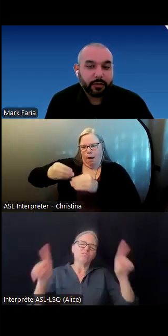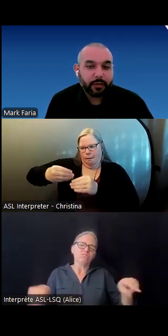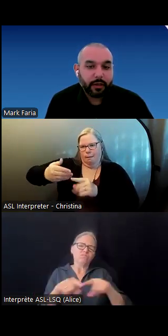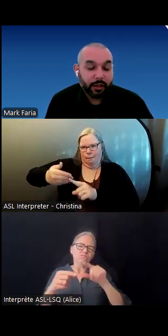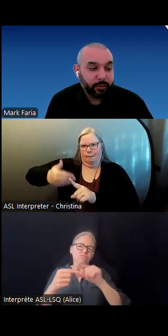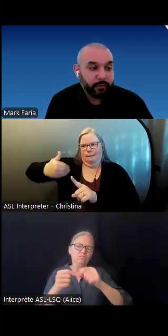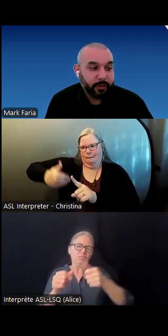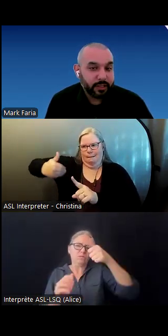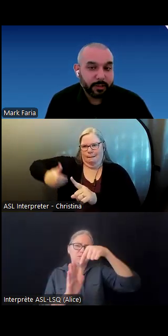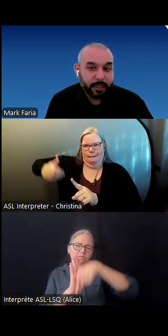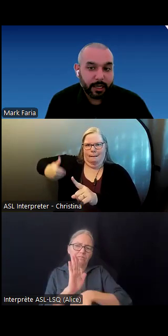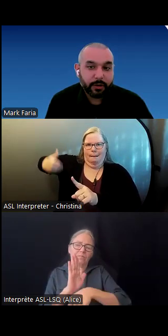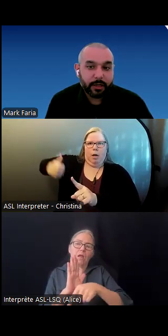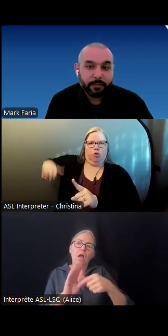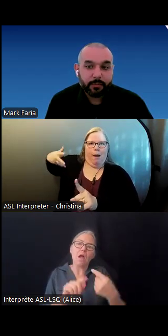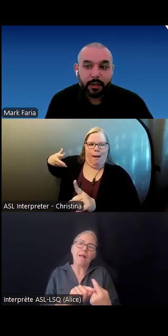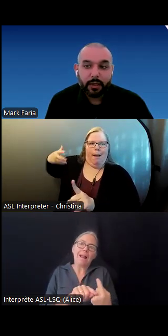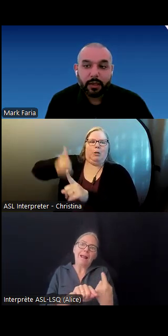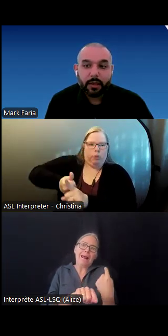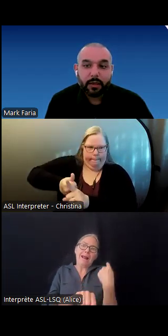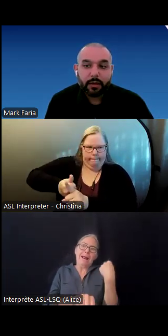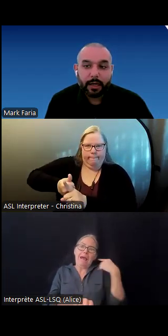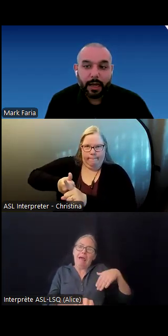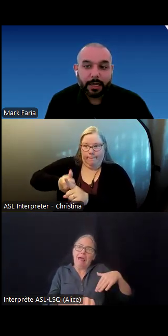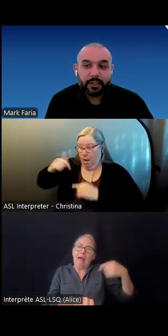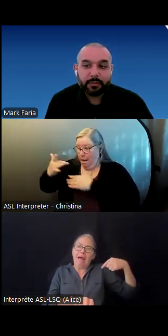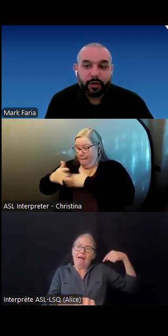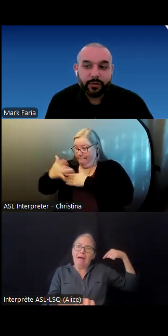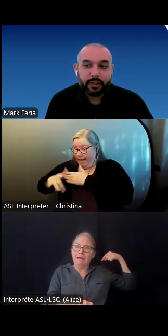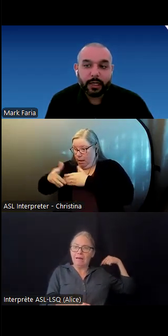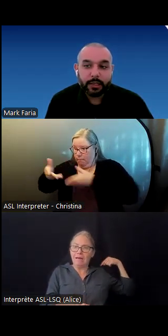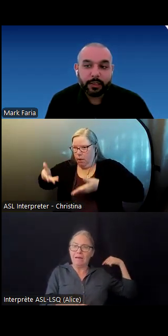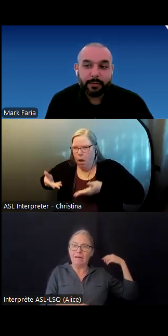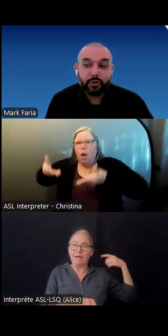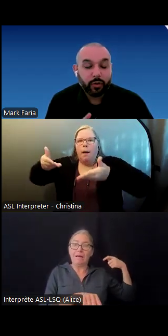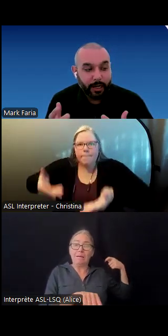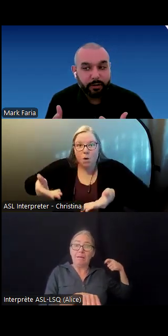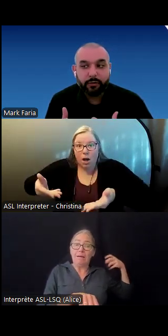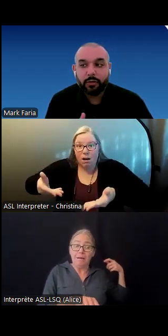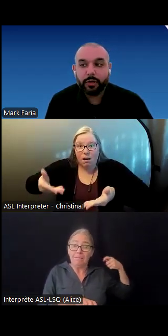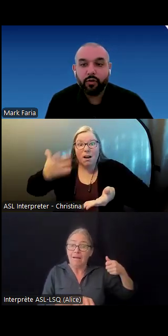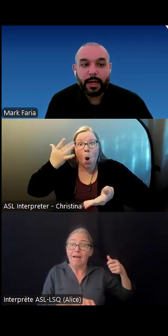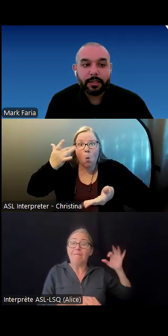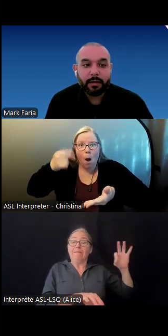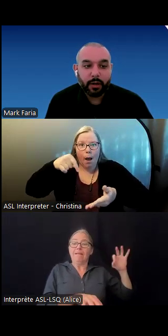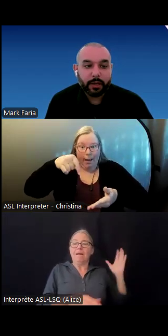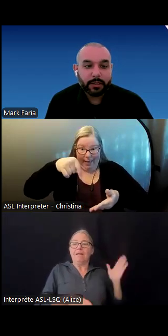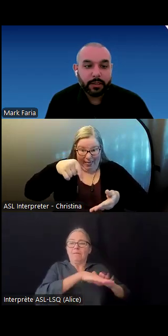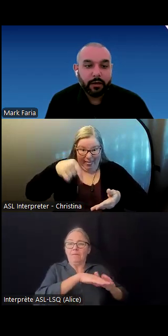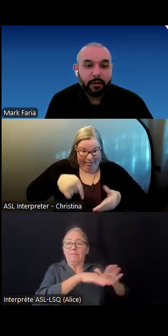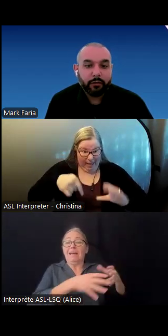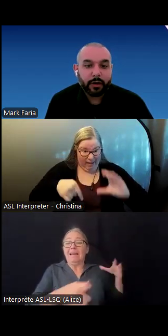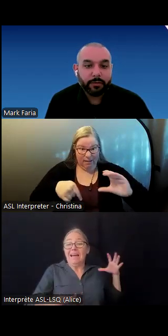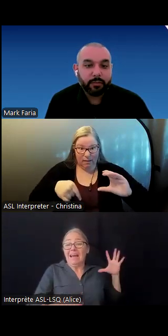beneficiaries eligible for the disability tax credit can access previously unclaimed or carry forward grant and